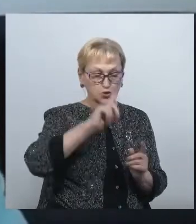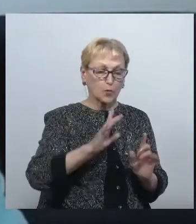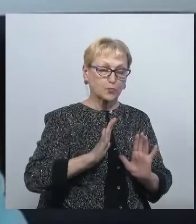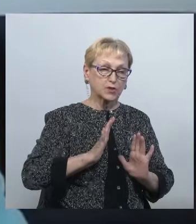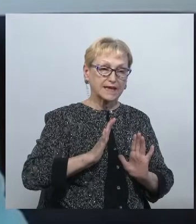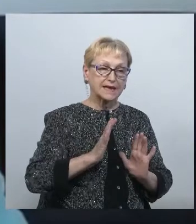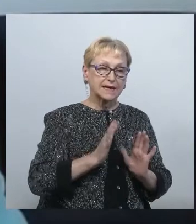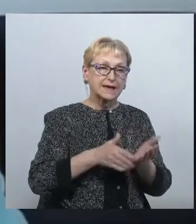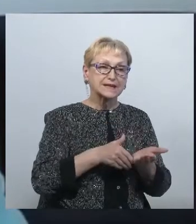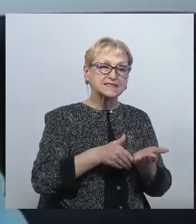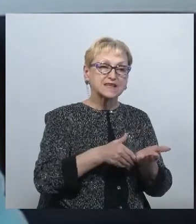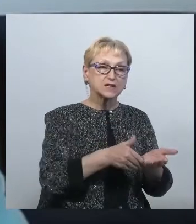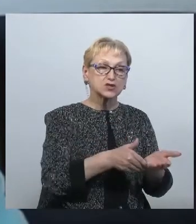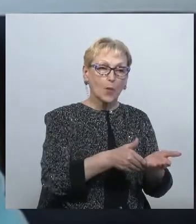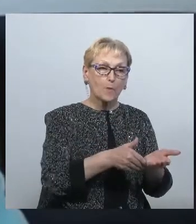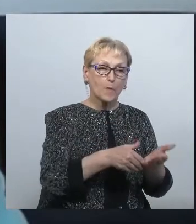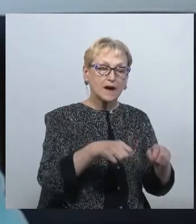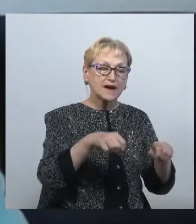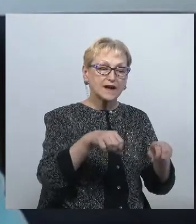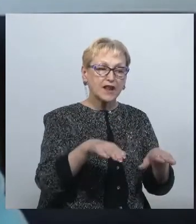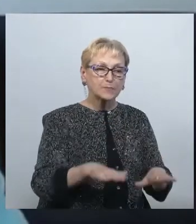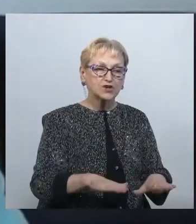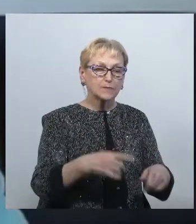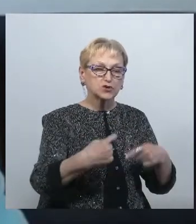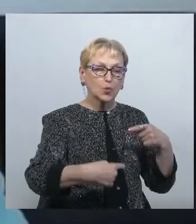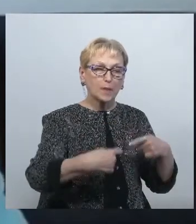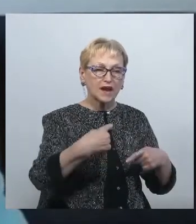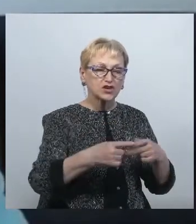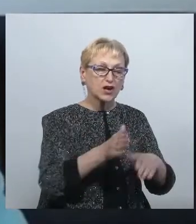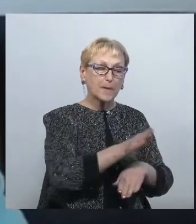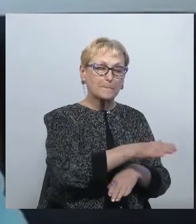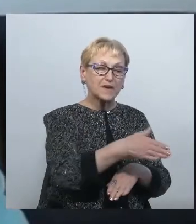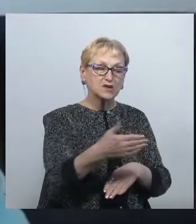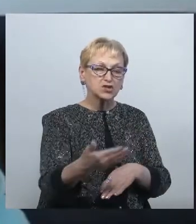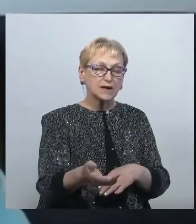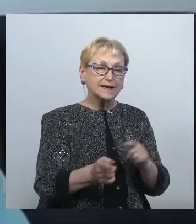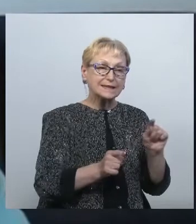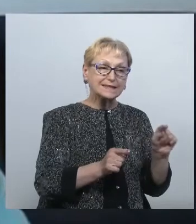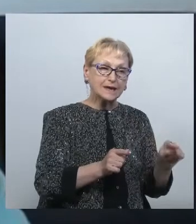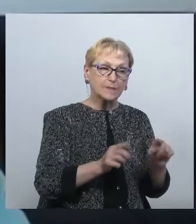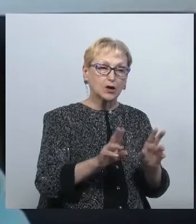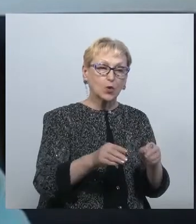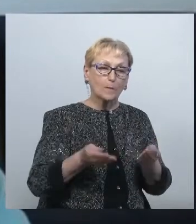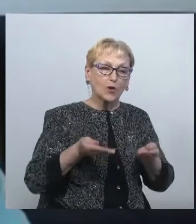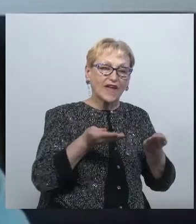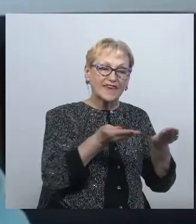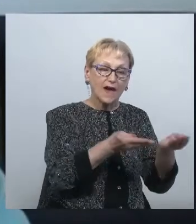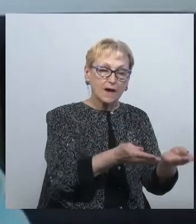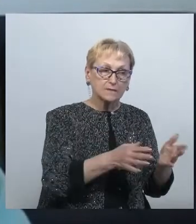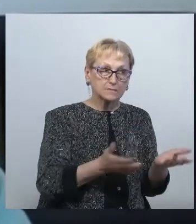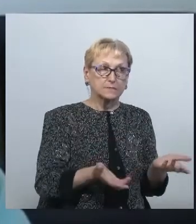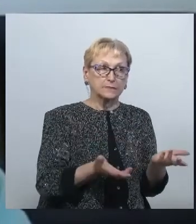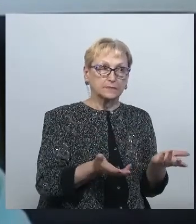they are to be the means of dispute resolution between those who submit